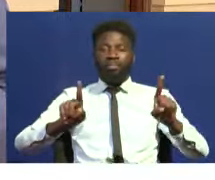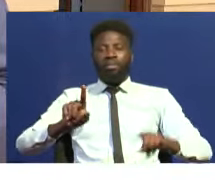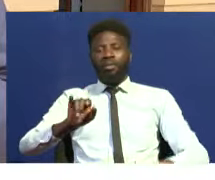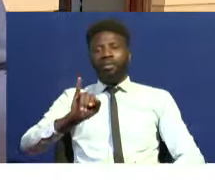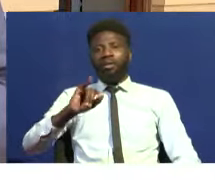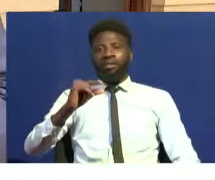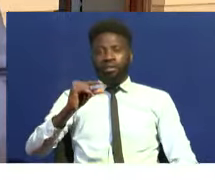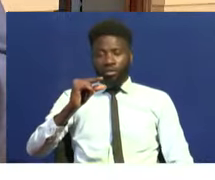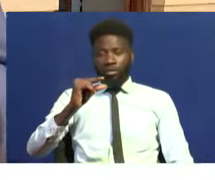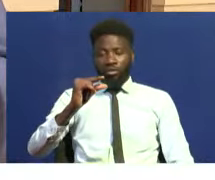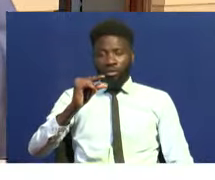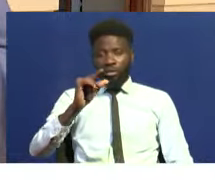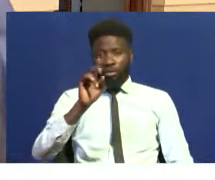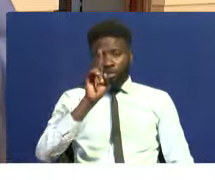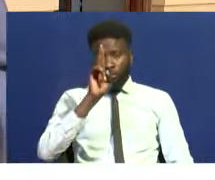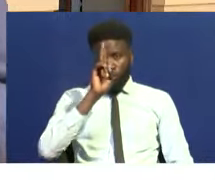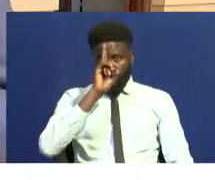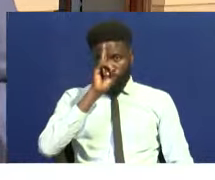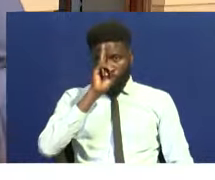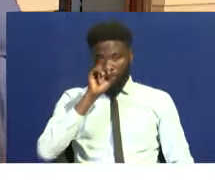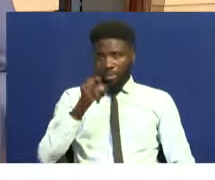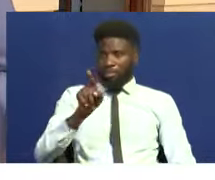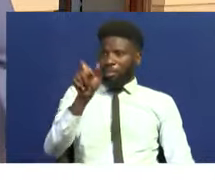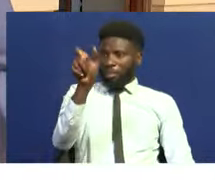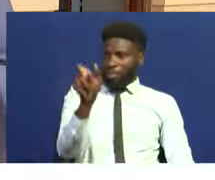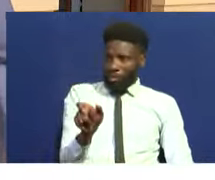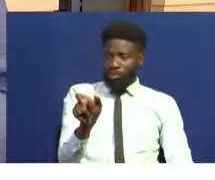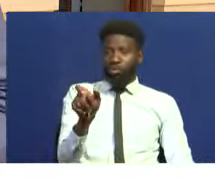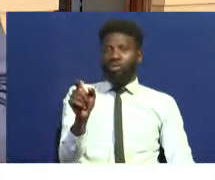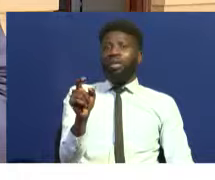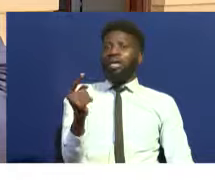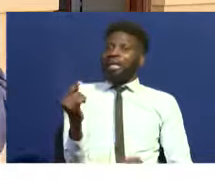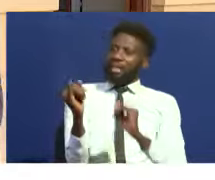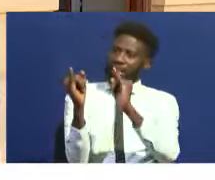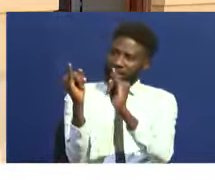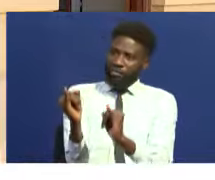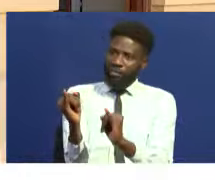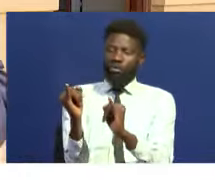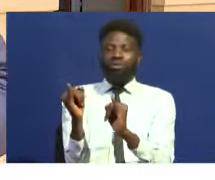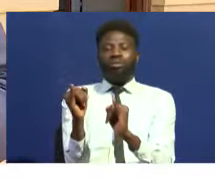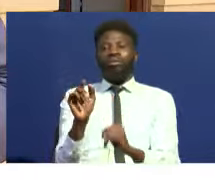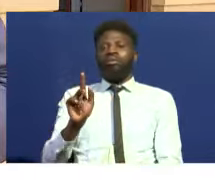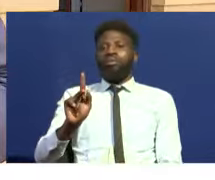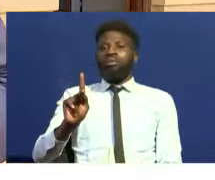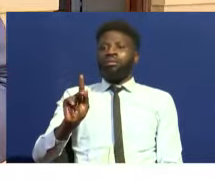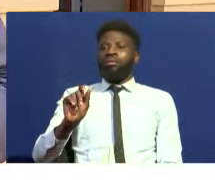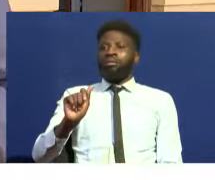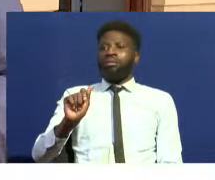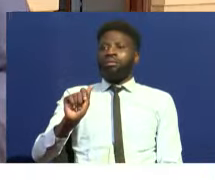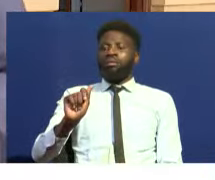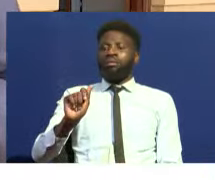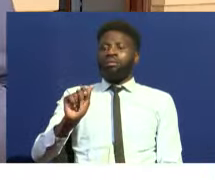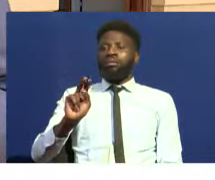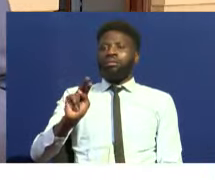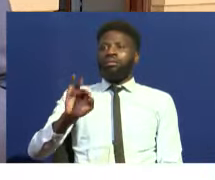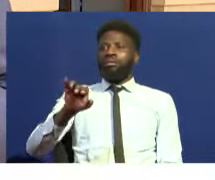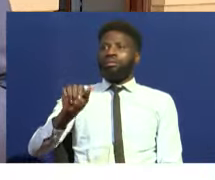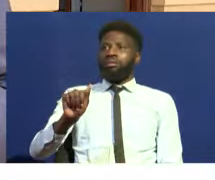is the 9th respondent, and that is him in person, the Inspector General of Police, Kanja,